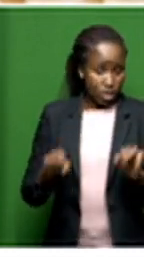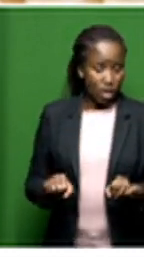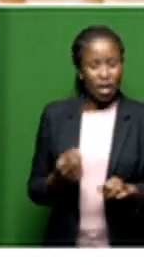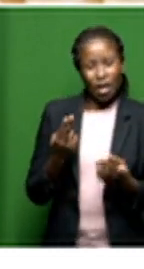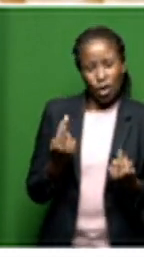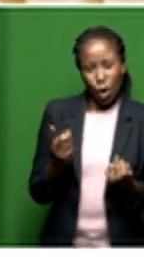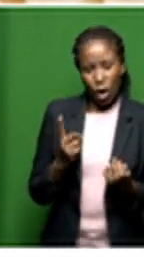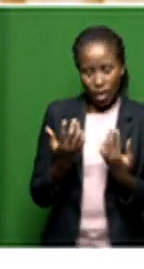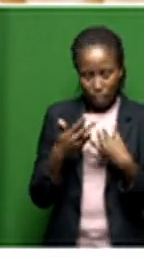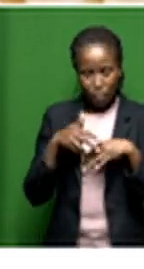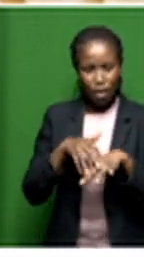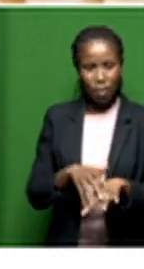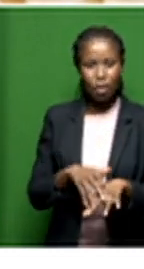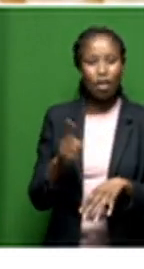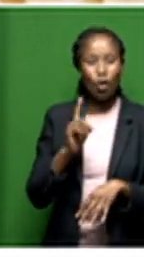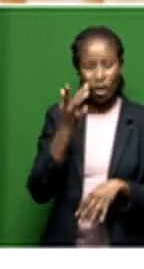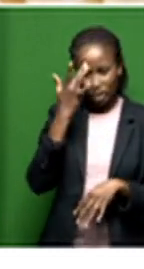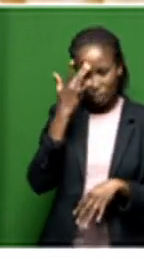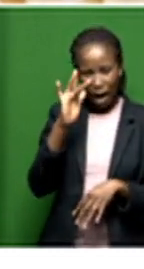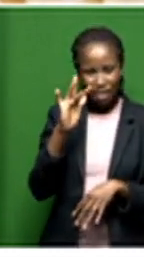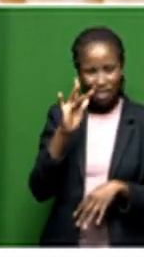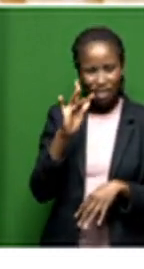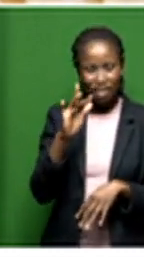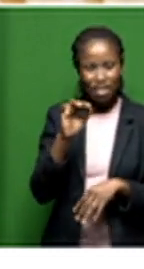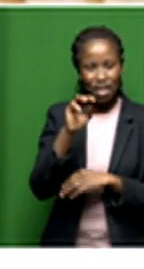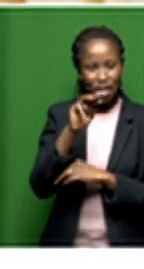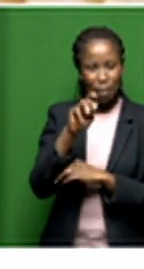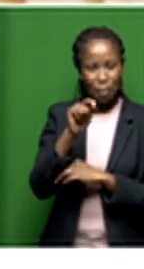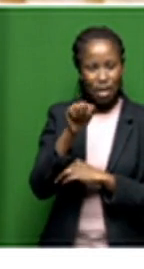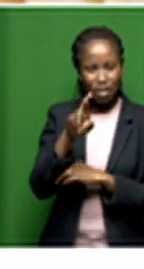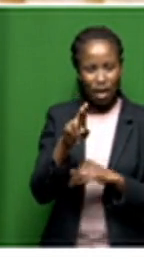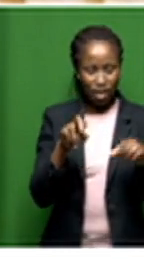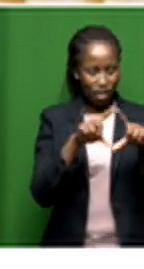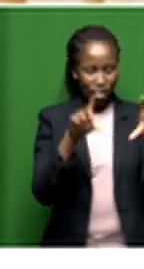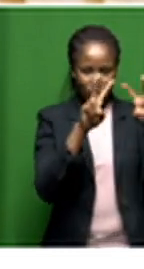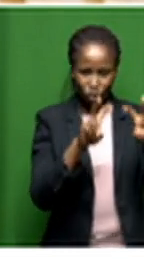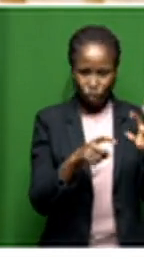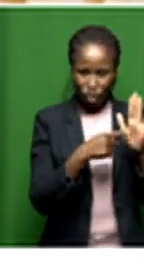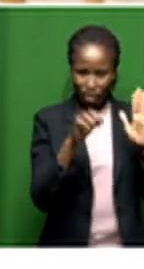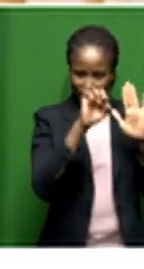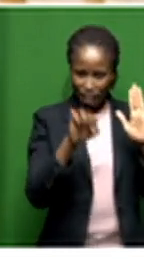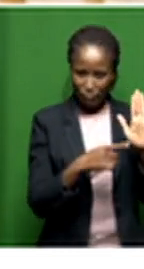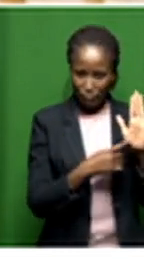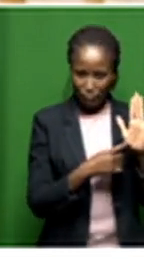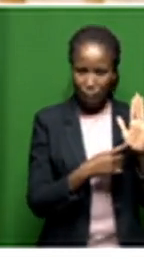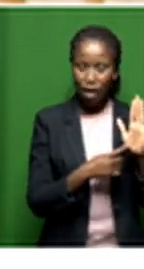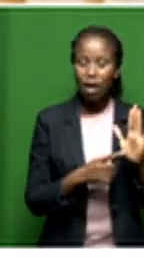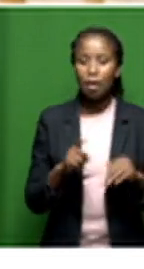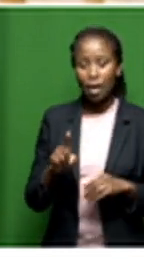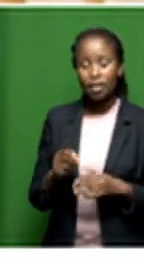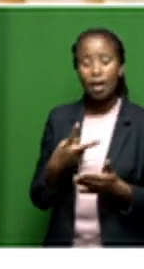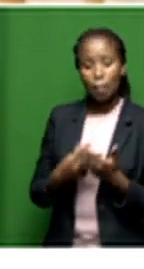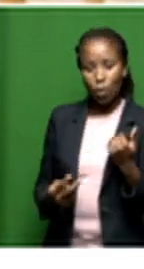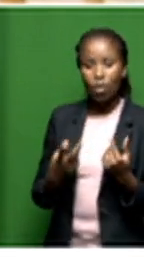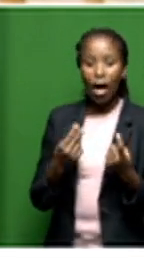is the implementation of a smart meter system, and that's just to make sure that people will be able to pay for services but equally that they are billed correctly.